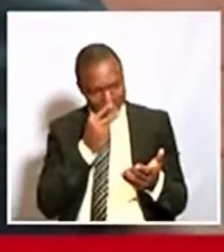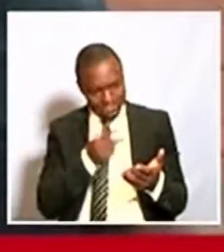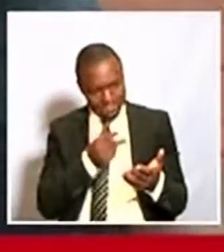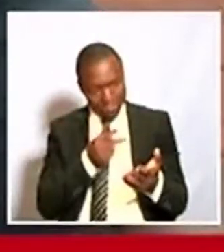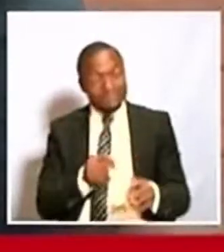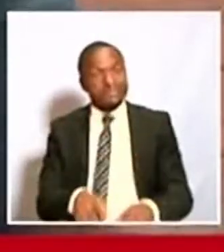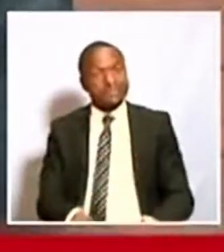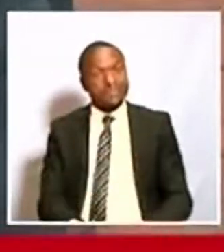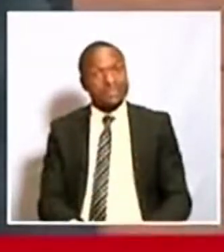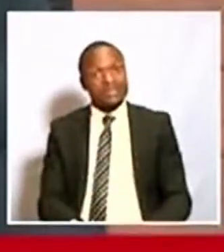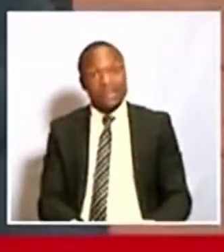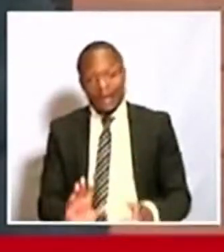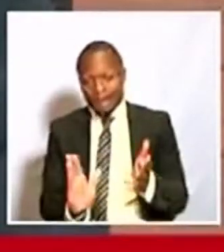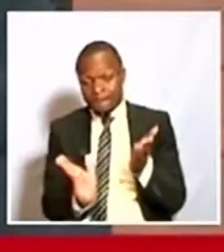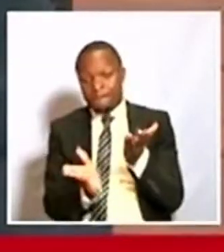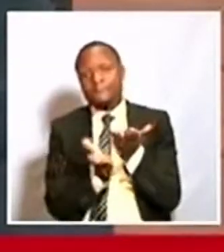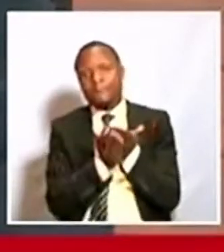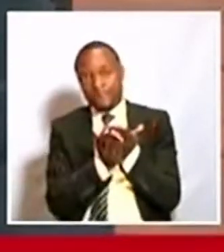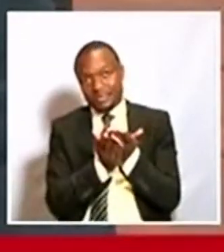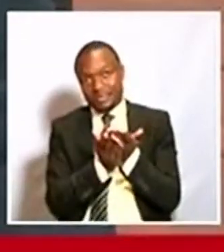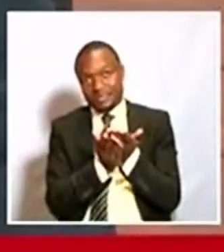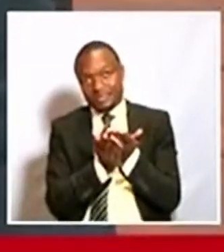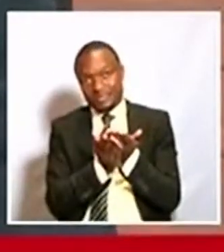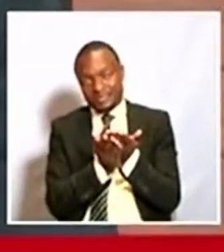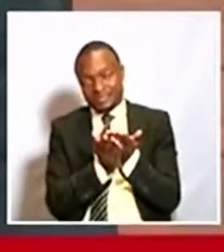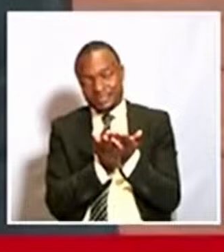of appendix